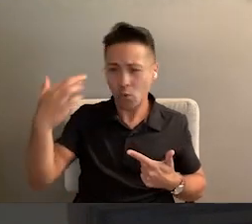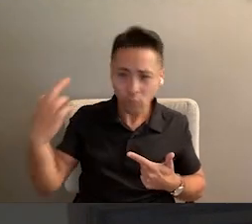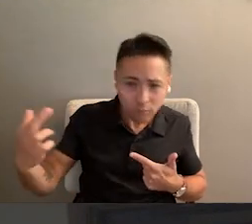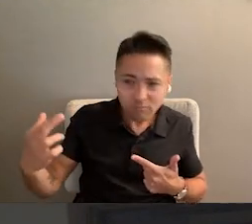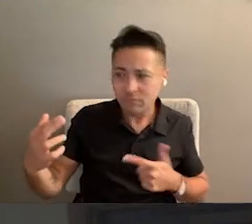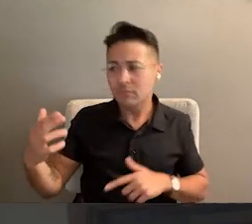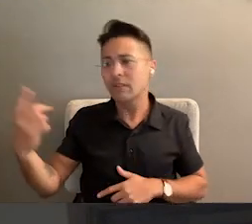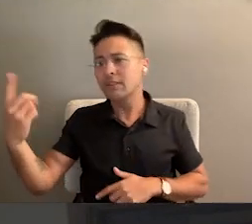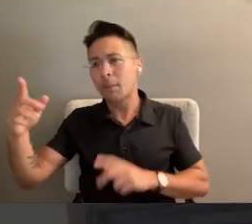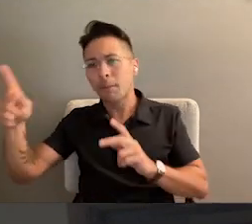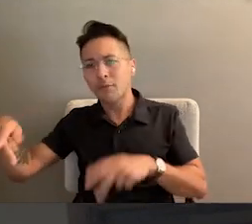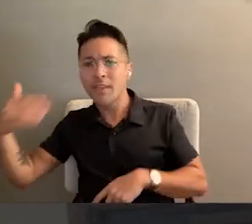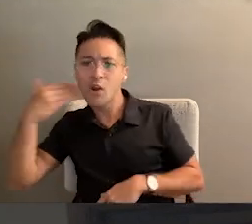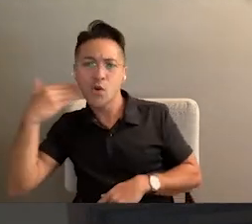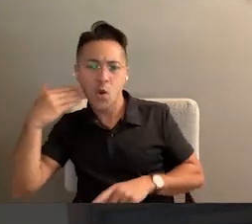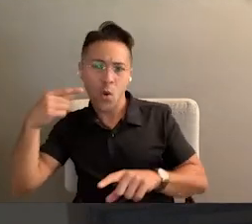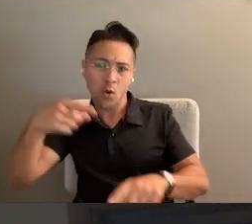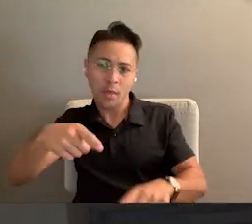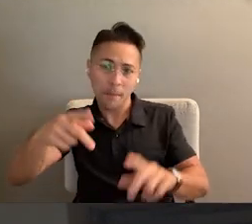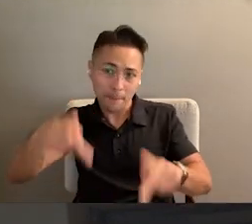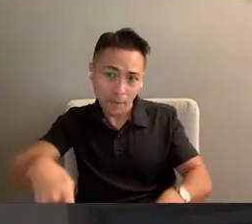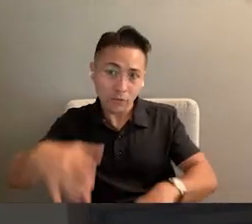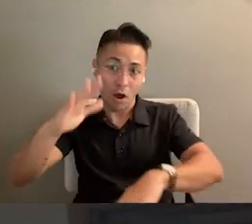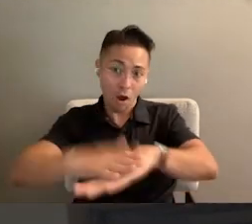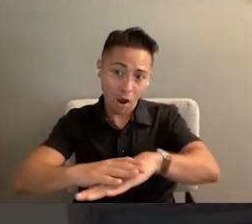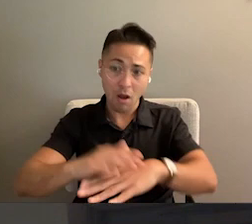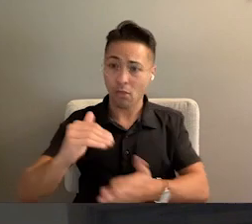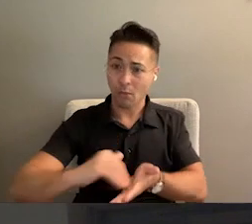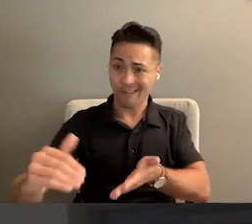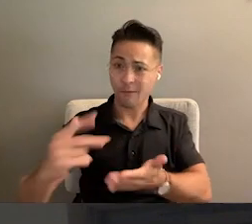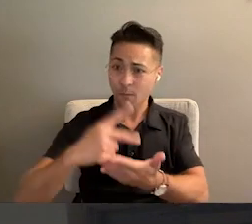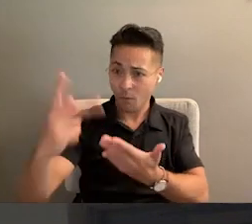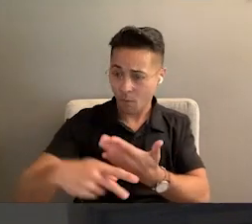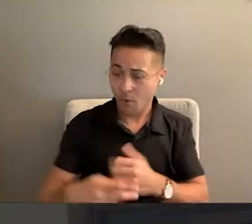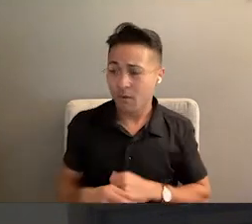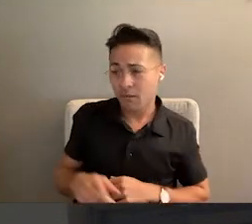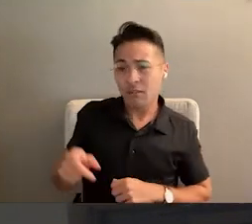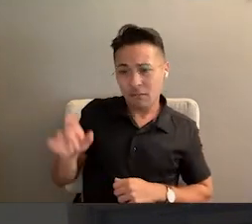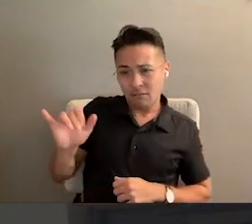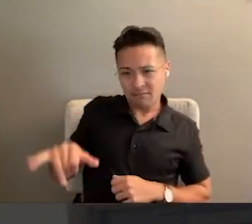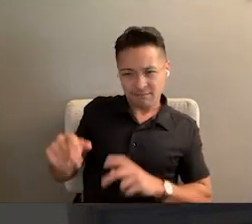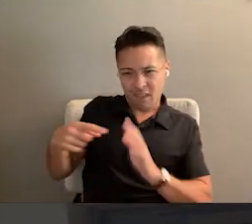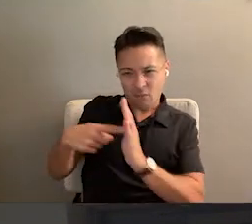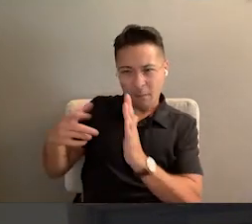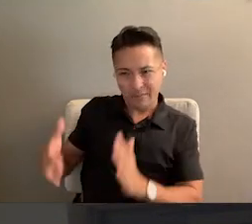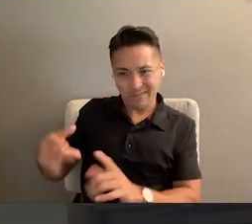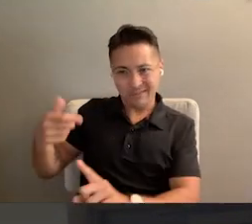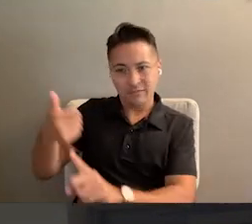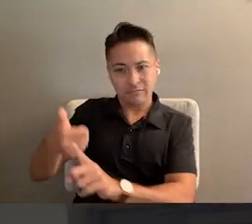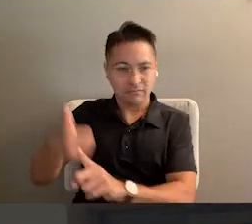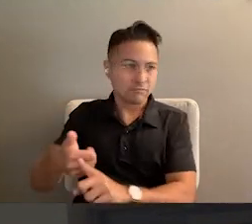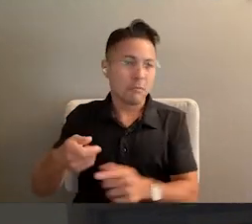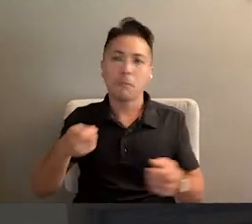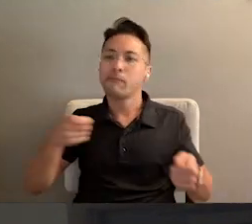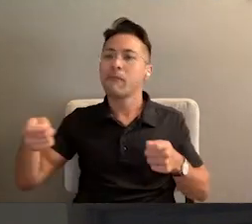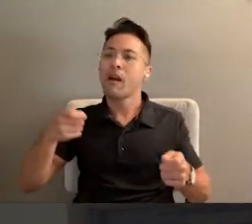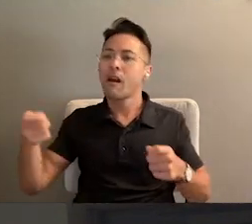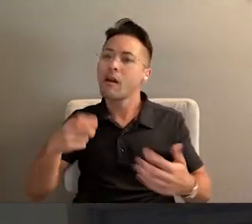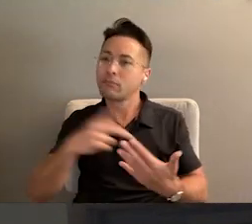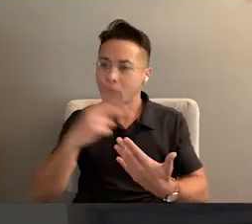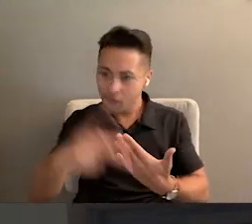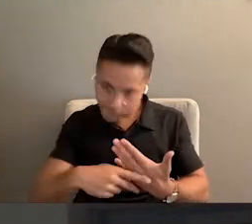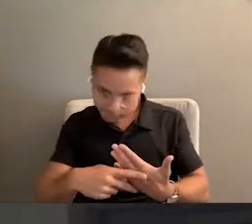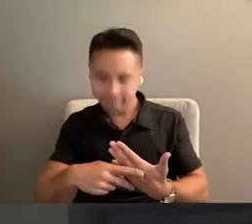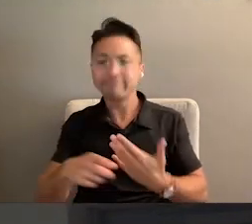It could be someone you're close to, someone who knows you, someone who knows the individual who's on the waiver program. And that